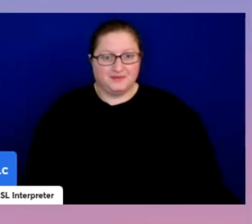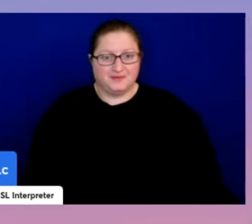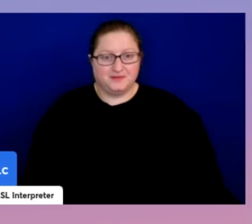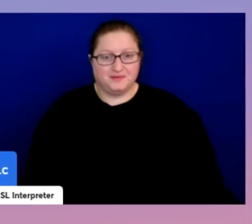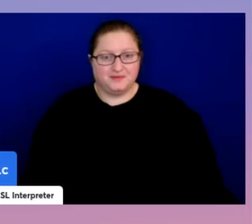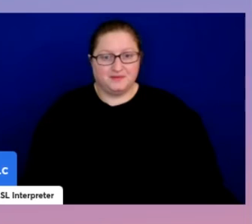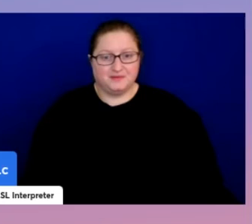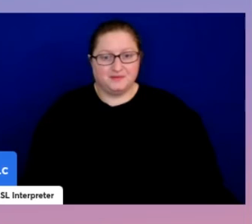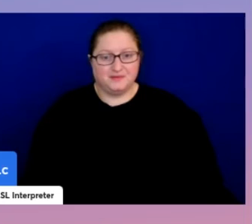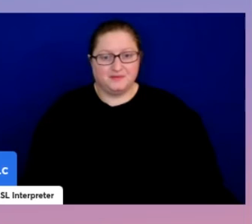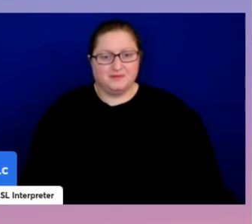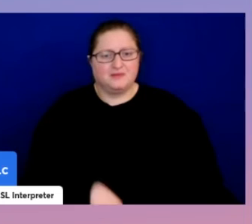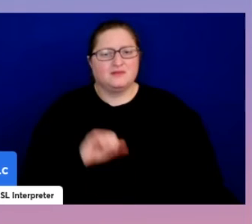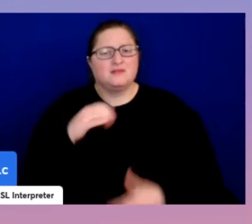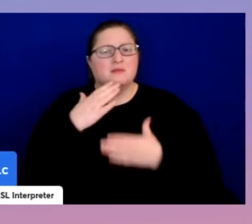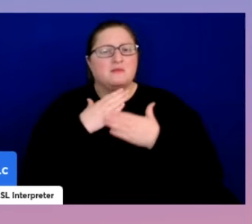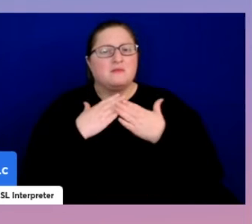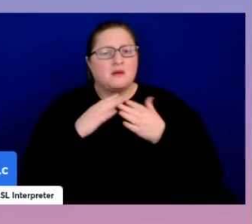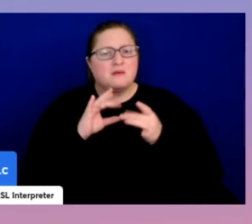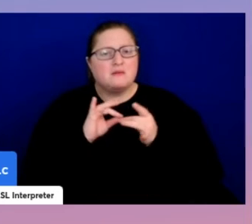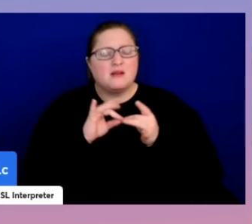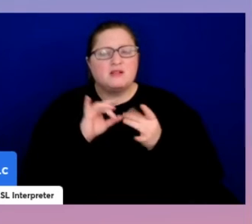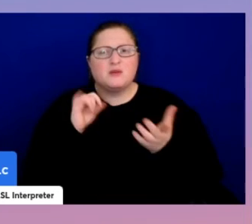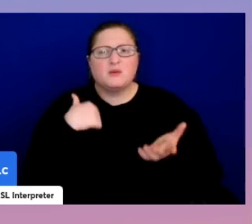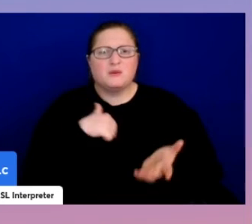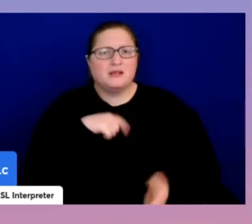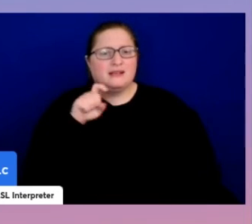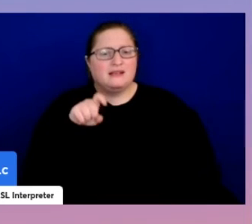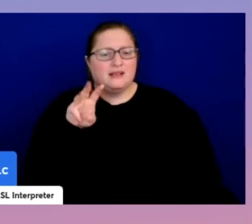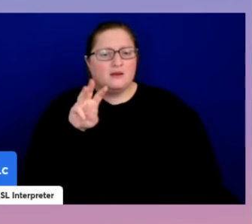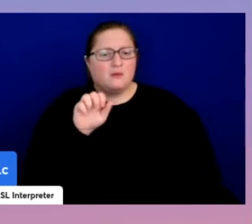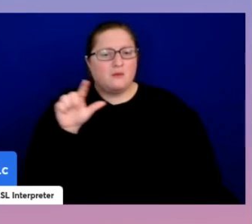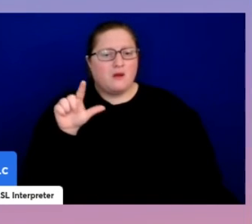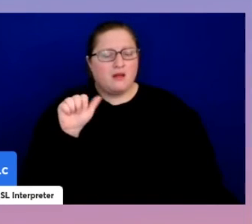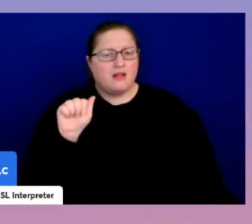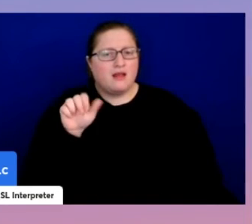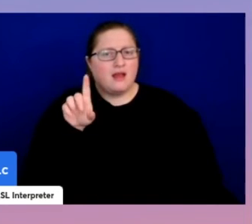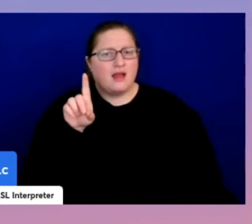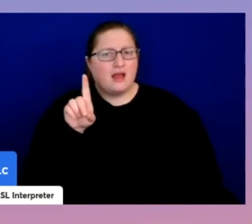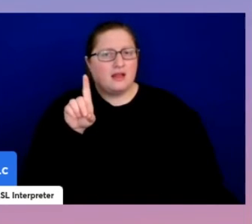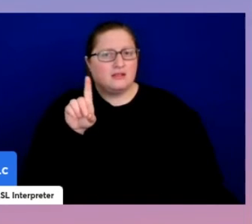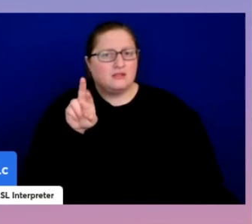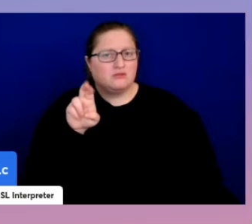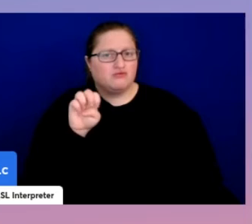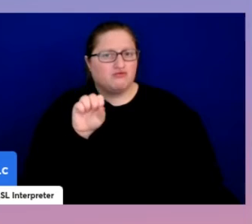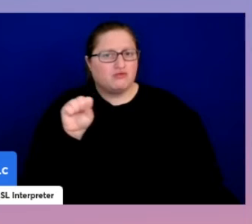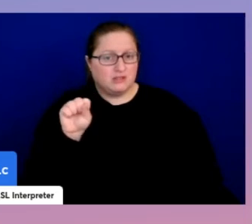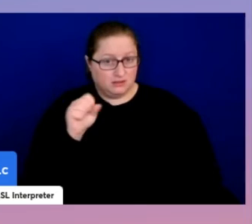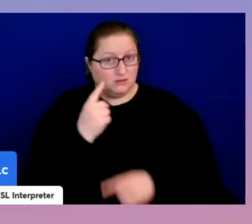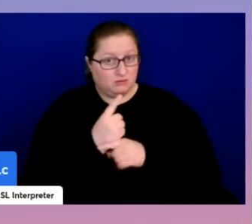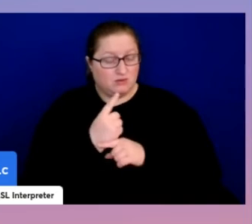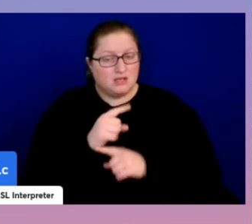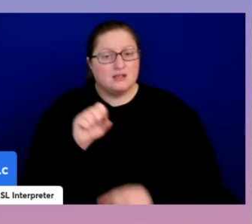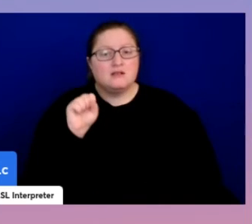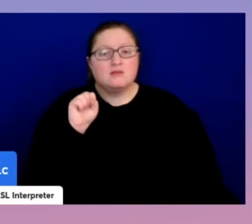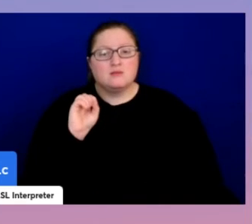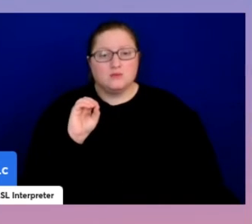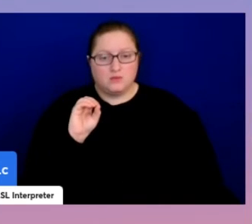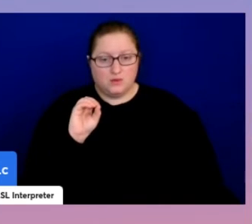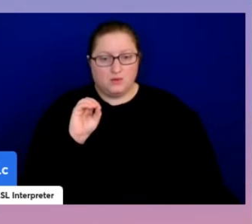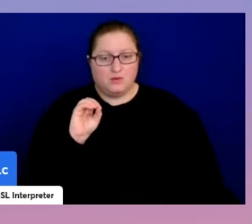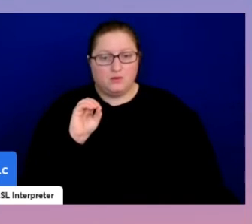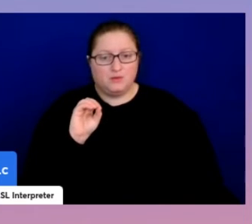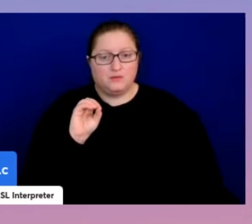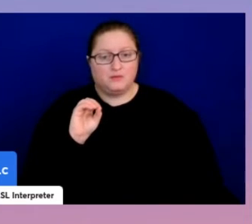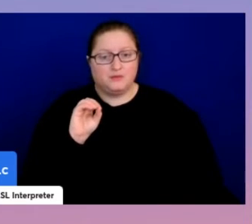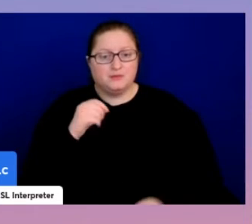And this part is said we need like a Vault address, right? Or address. So I go to this